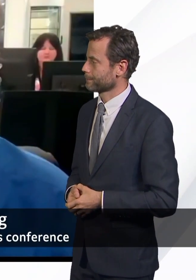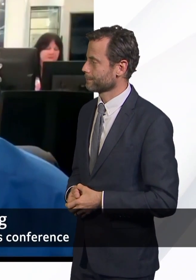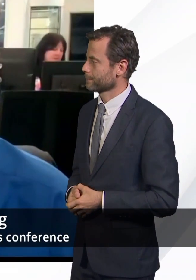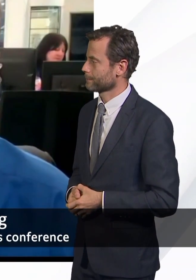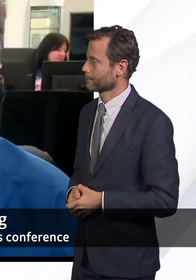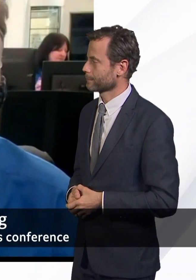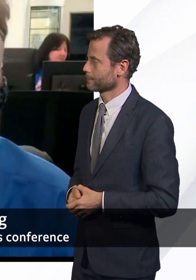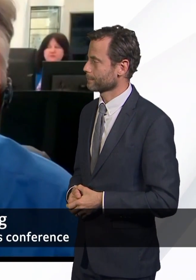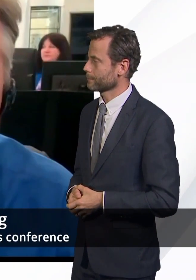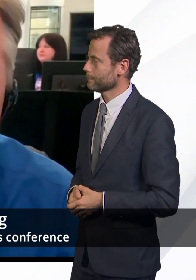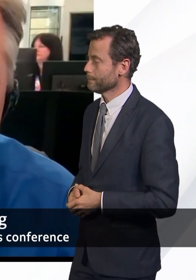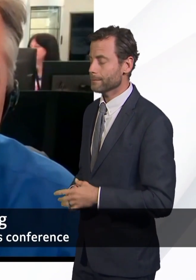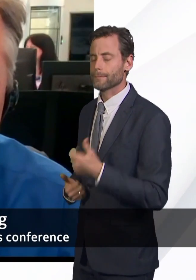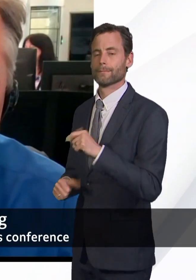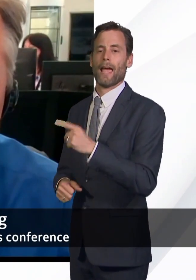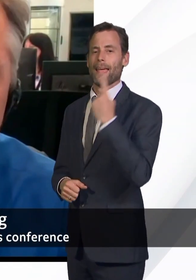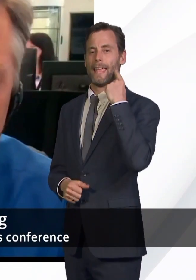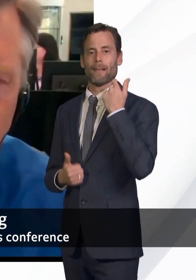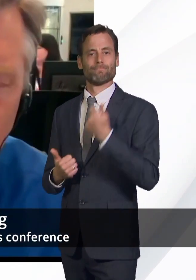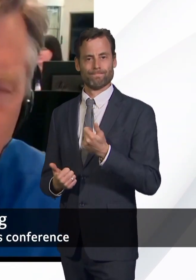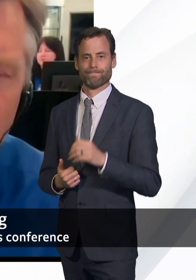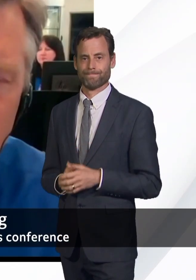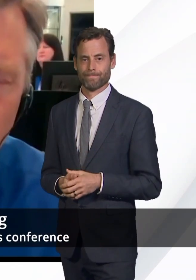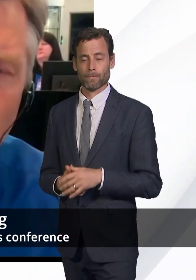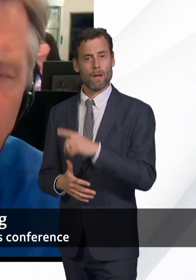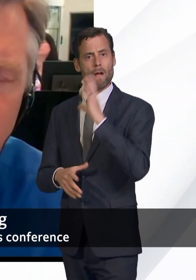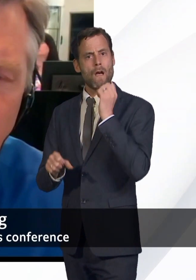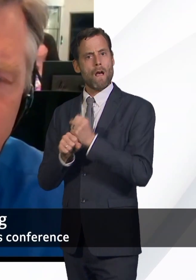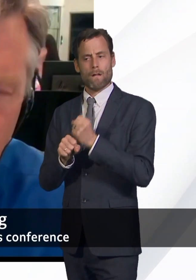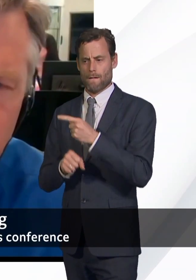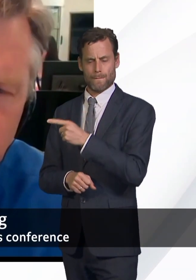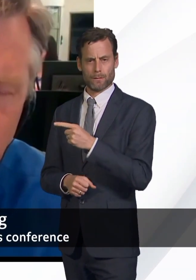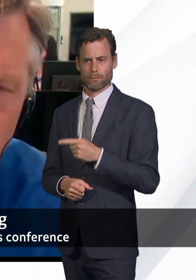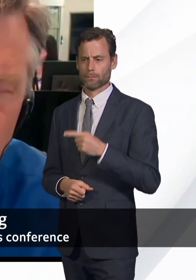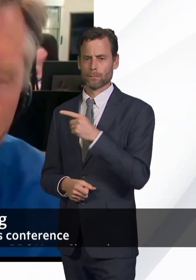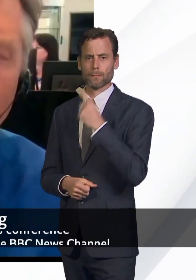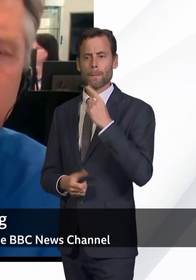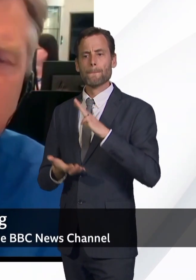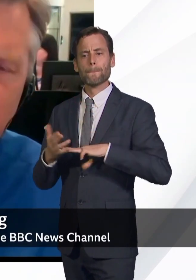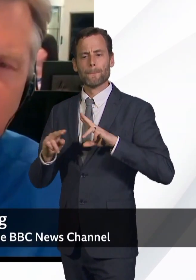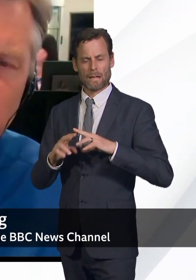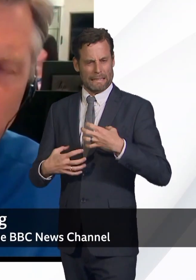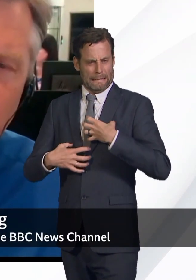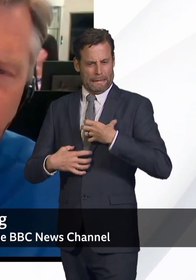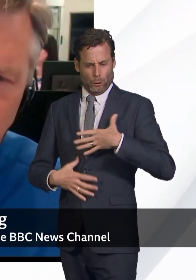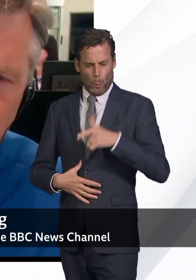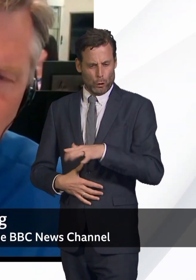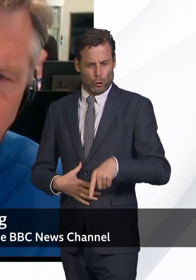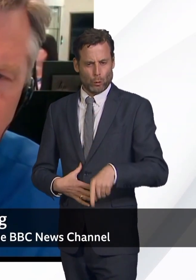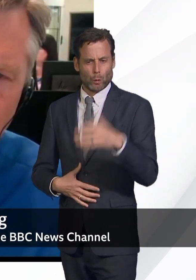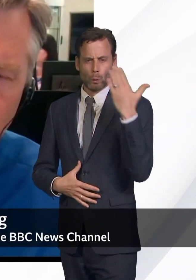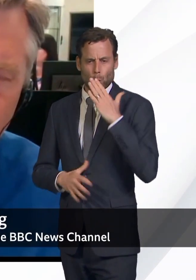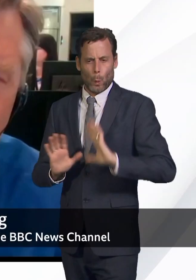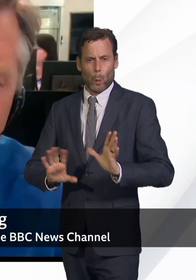can. Mr. Jenrick, the government has said that parents will not be penalised if they choose not to send their children back to